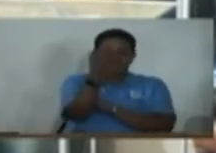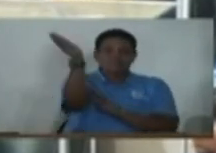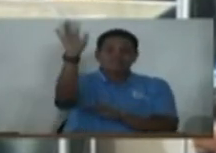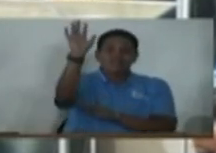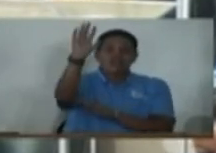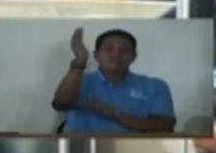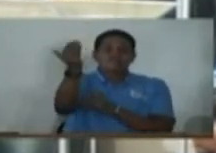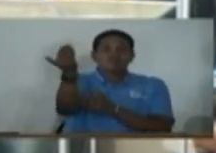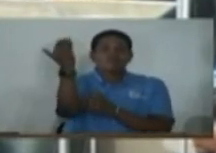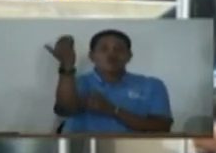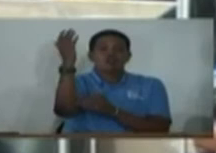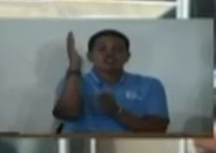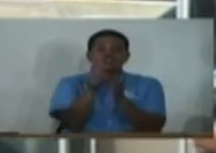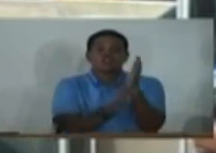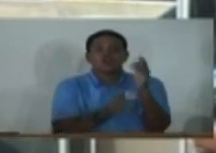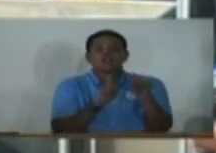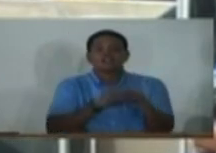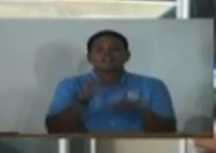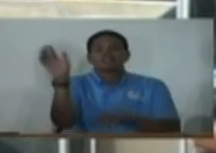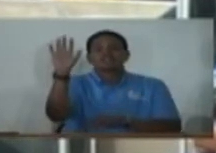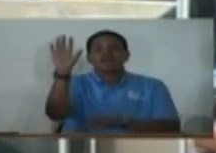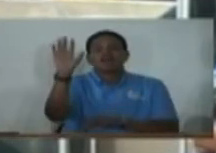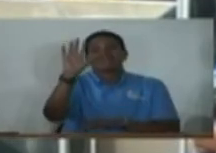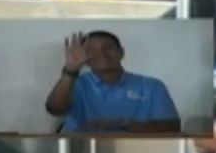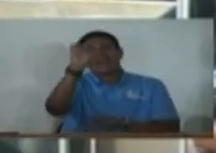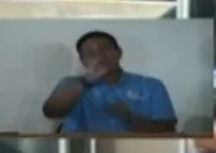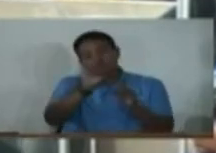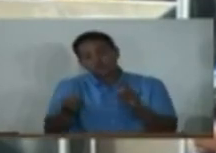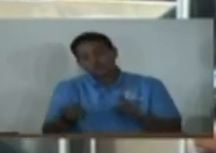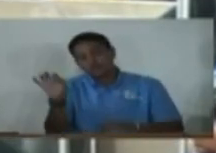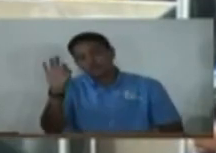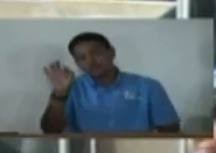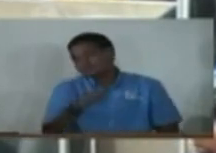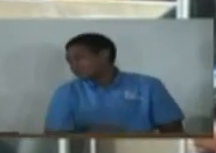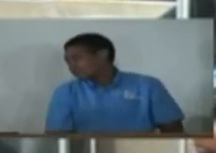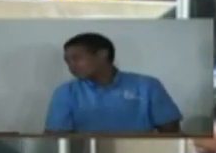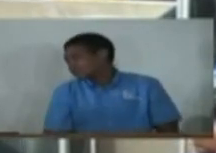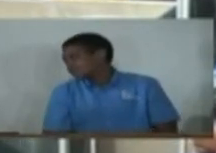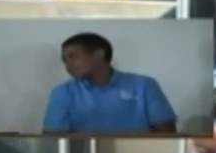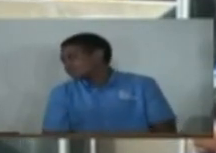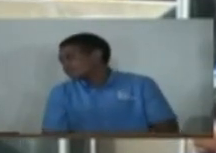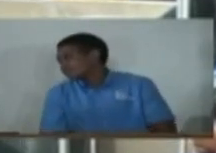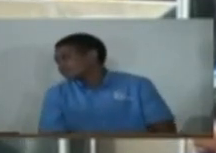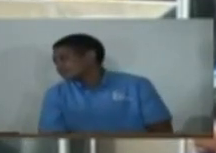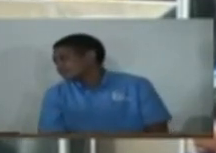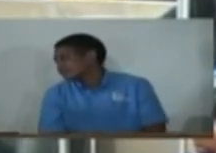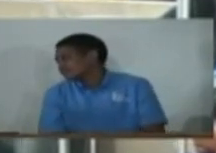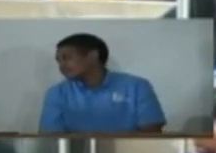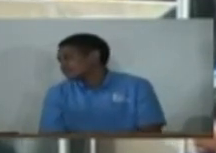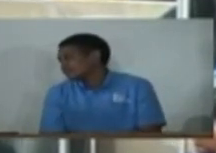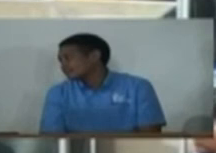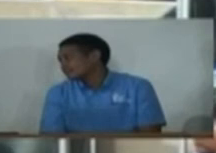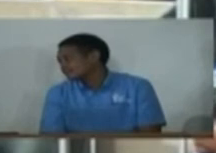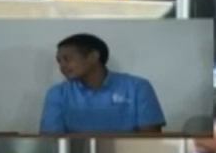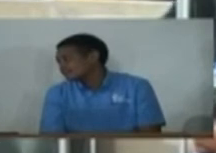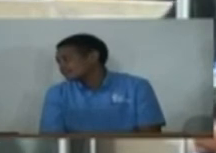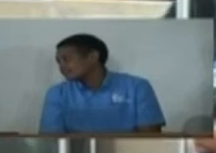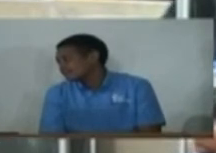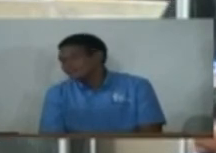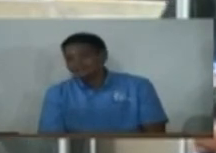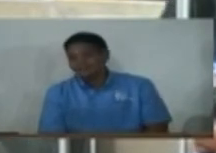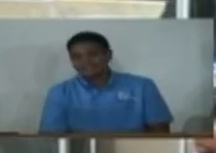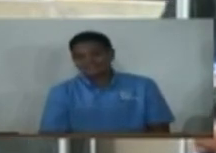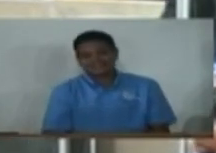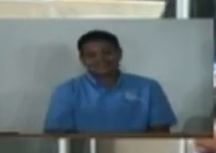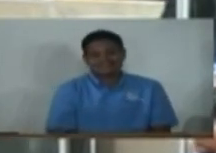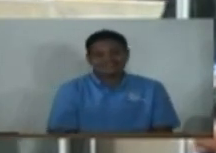morning, ending at 5 a.m. on July 1, 2021. So effectively, the curfew hours move